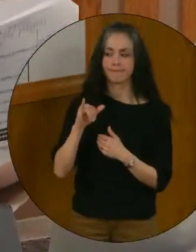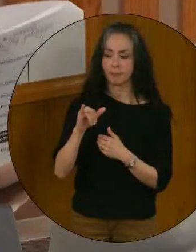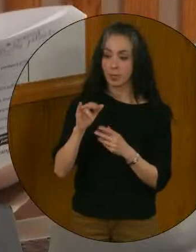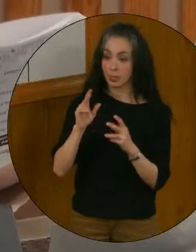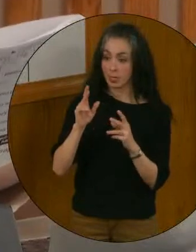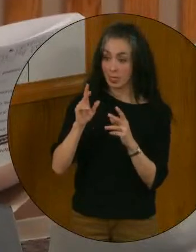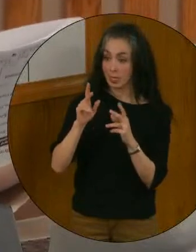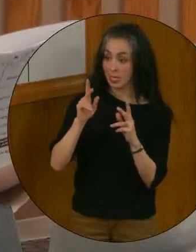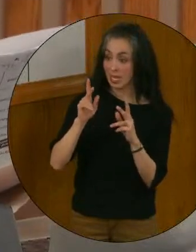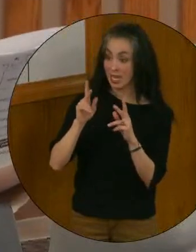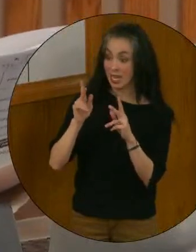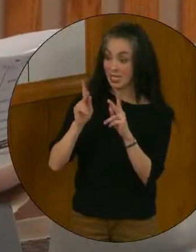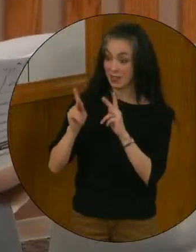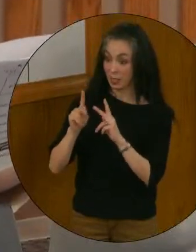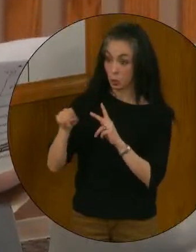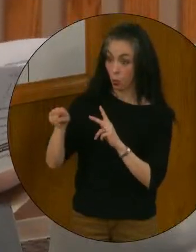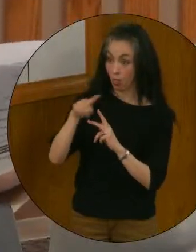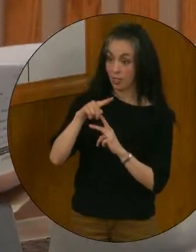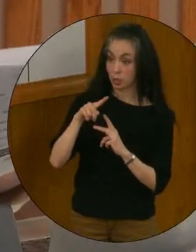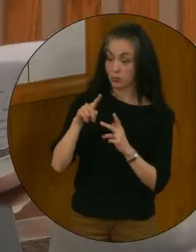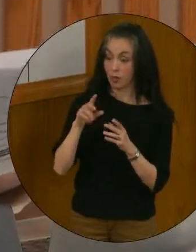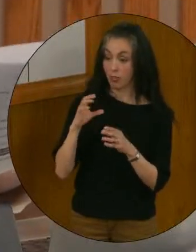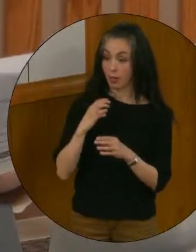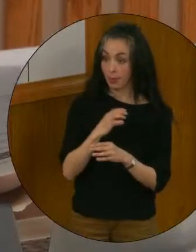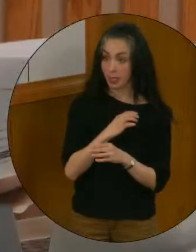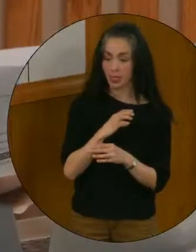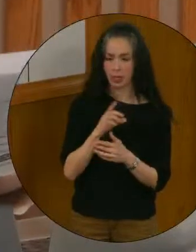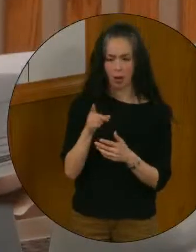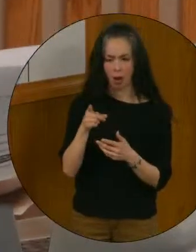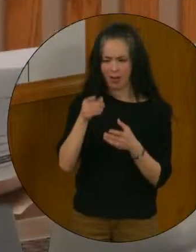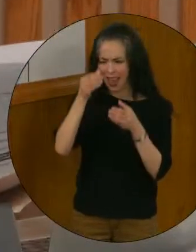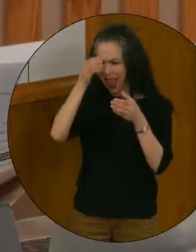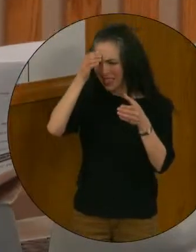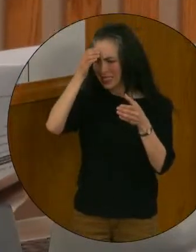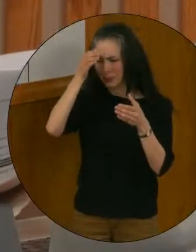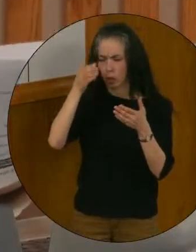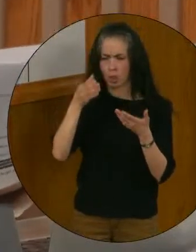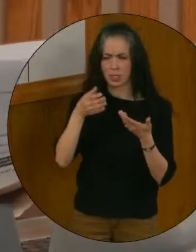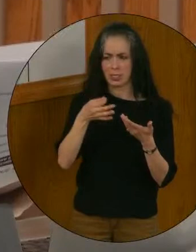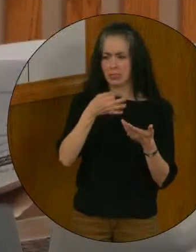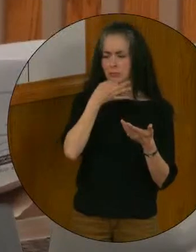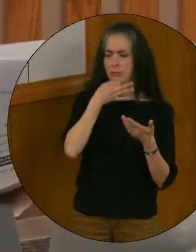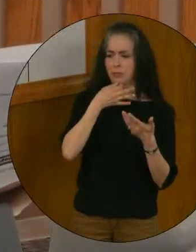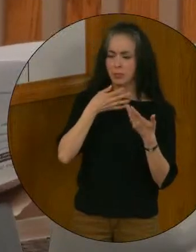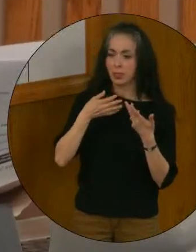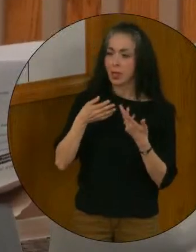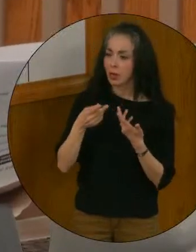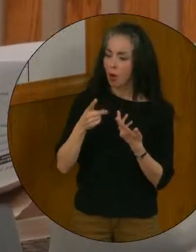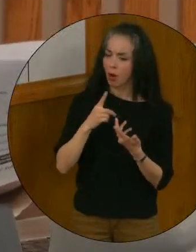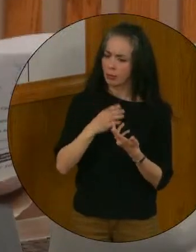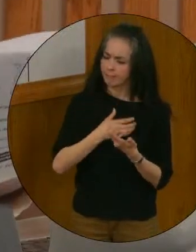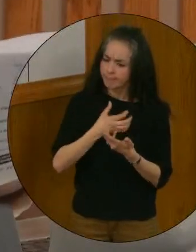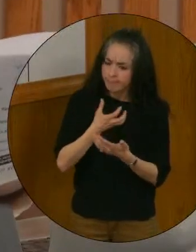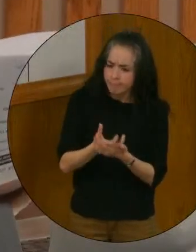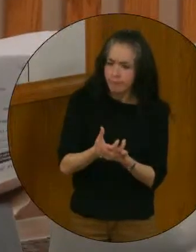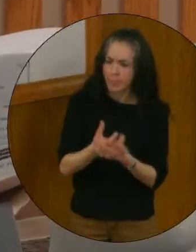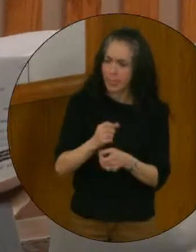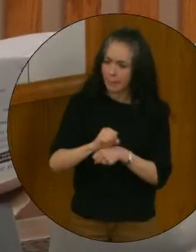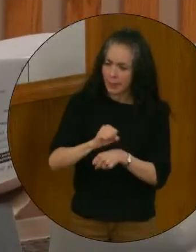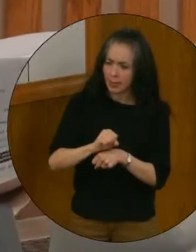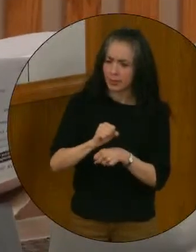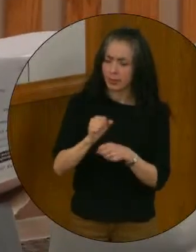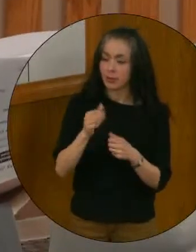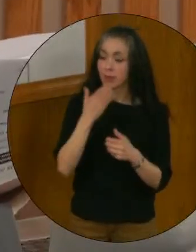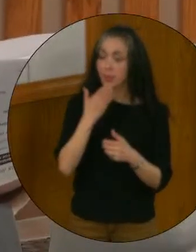committees are incredible experts in this space and are incredibly committed. So thank you, Trustee Guzman.